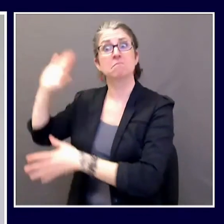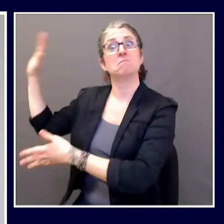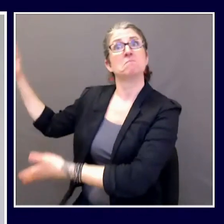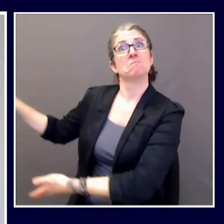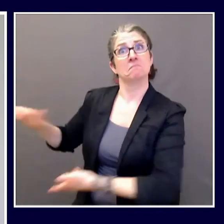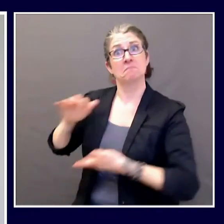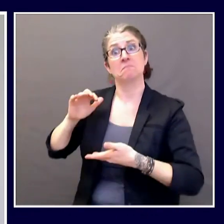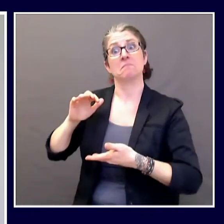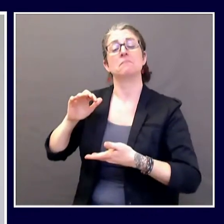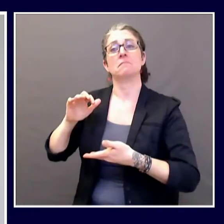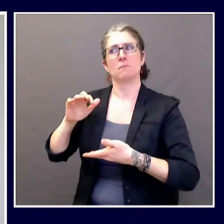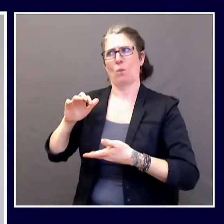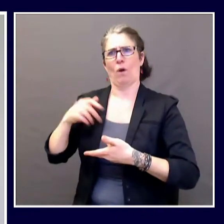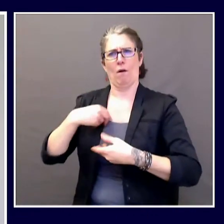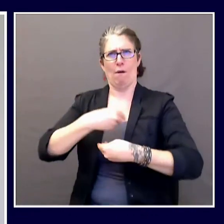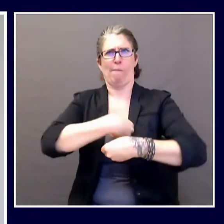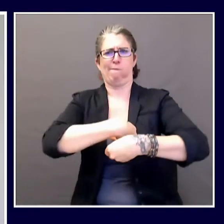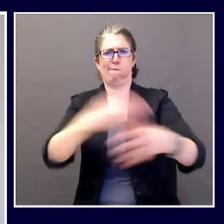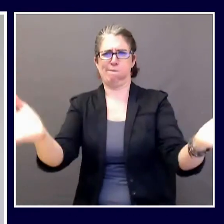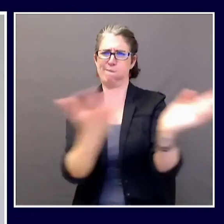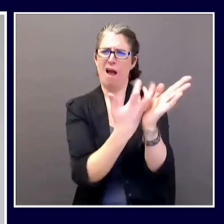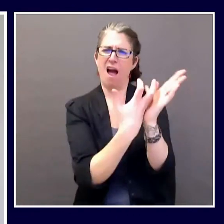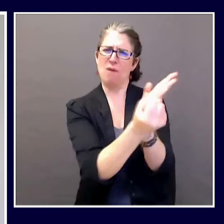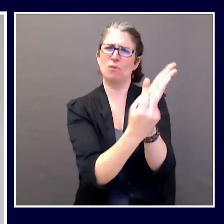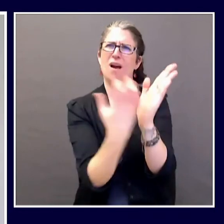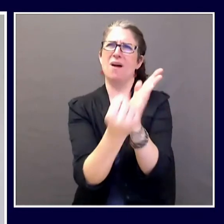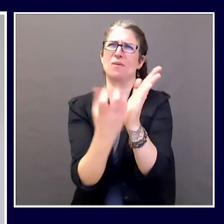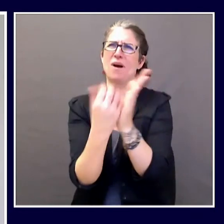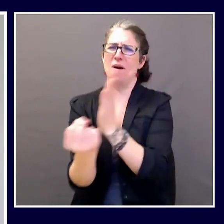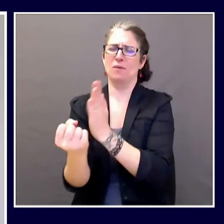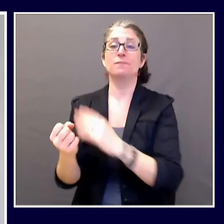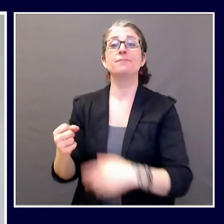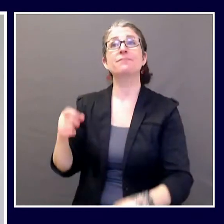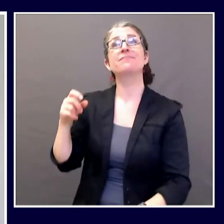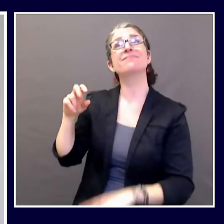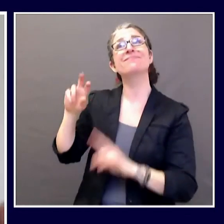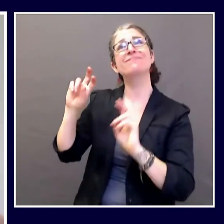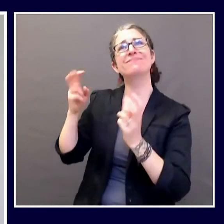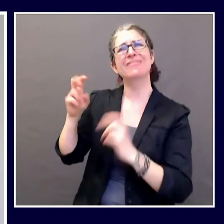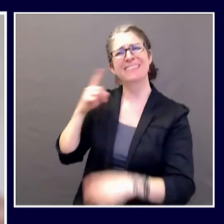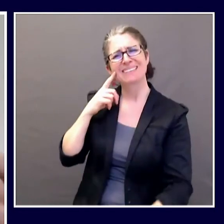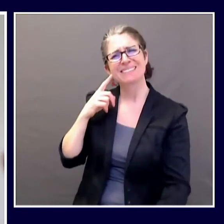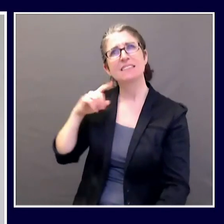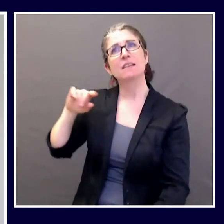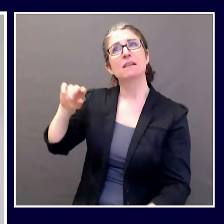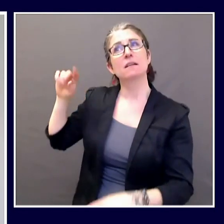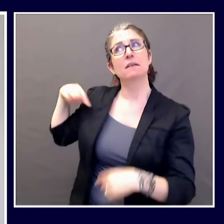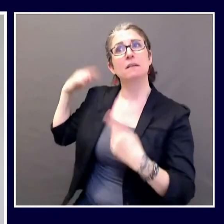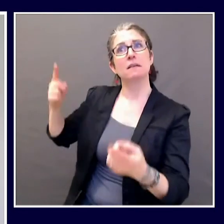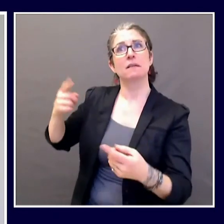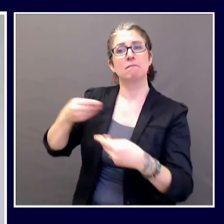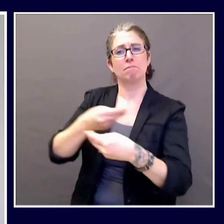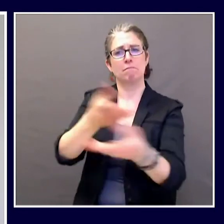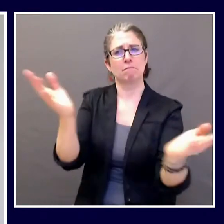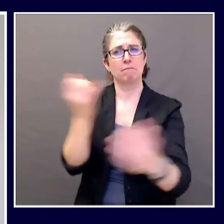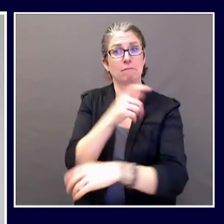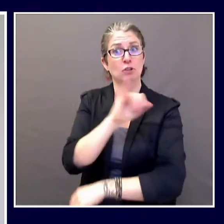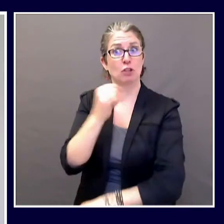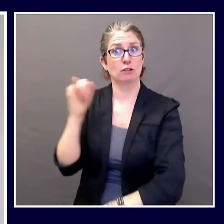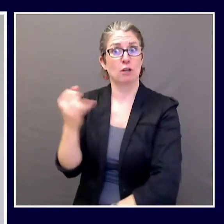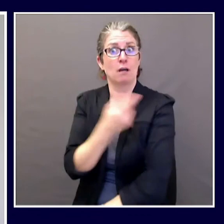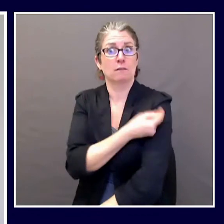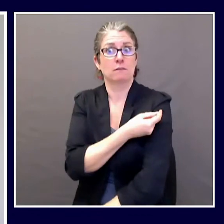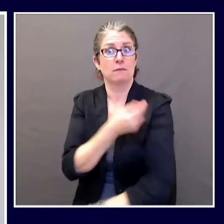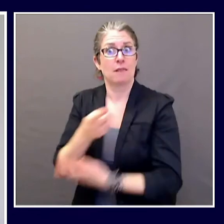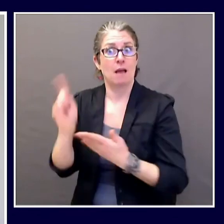about 11,500 doses of J&J. We will receive more next week, and we move those out as soon as we understand